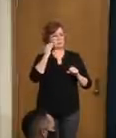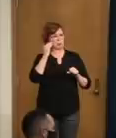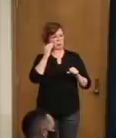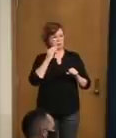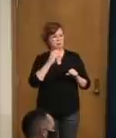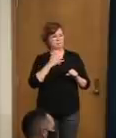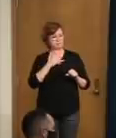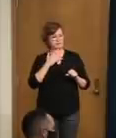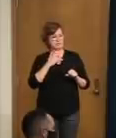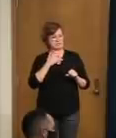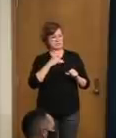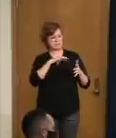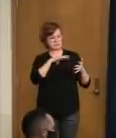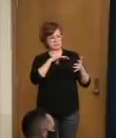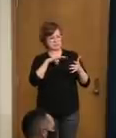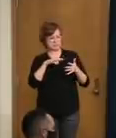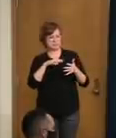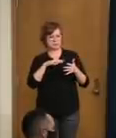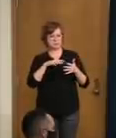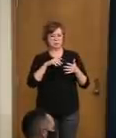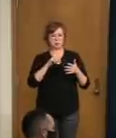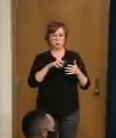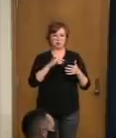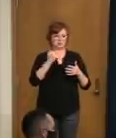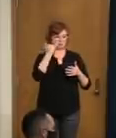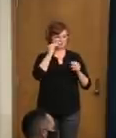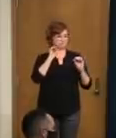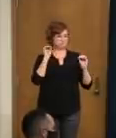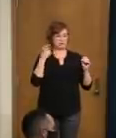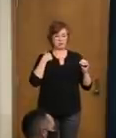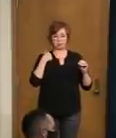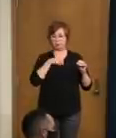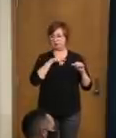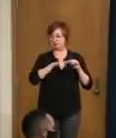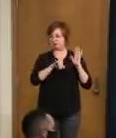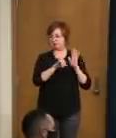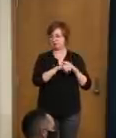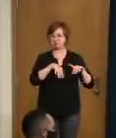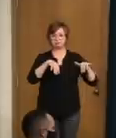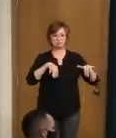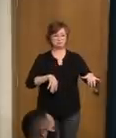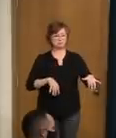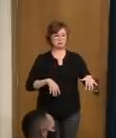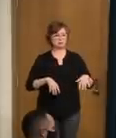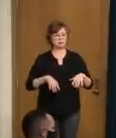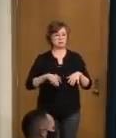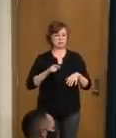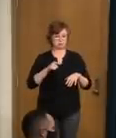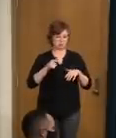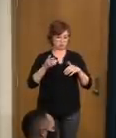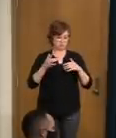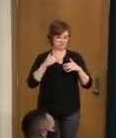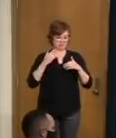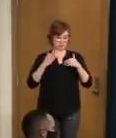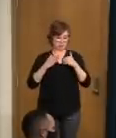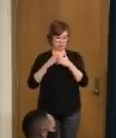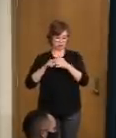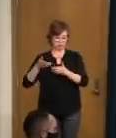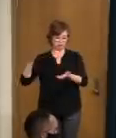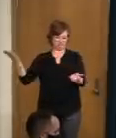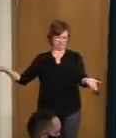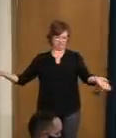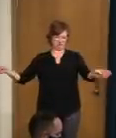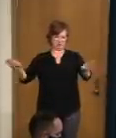no, how close are you to considering that hammer option, where you just like to limit as much activity as you can? Yeah, so that